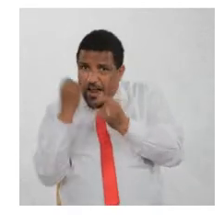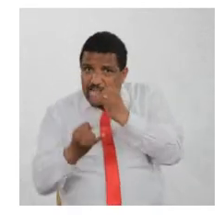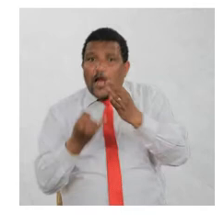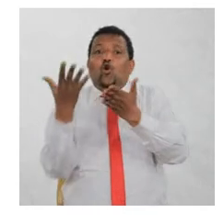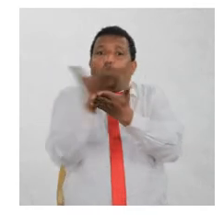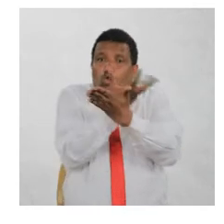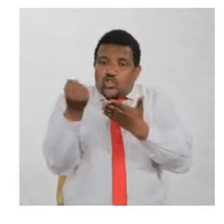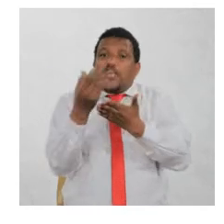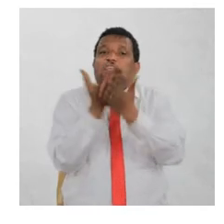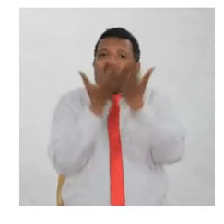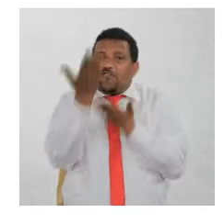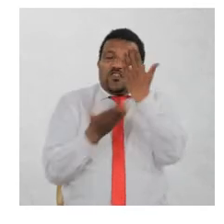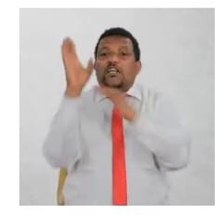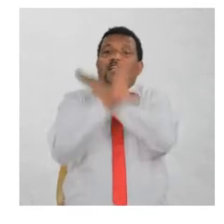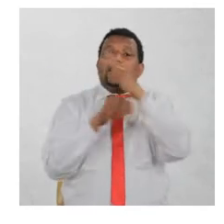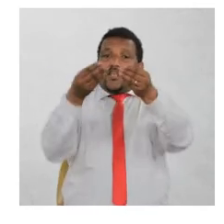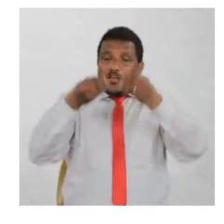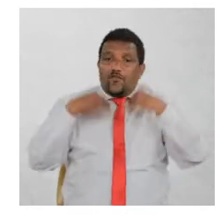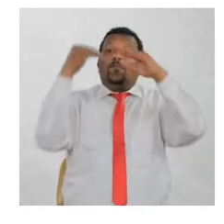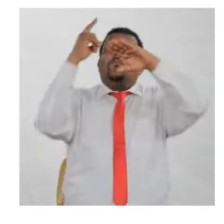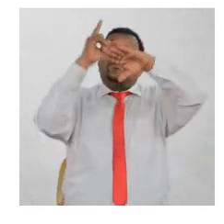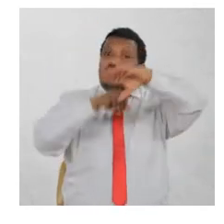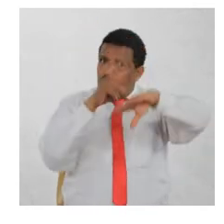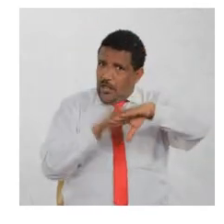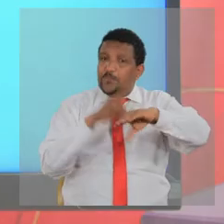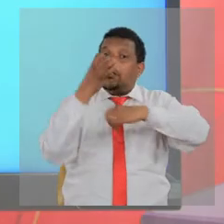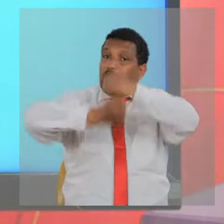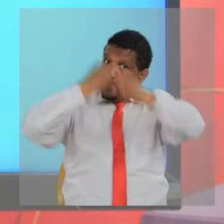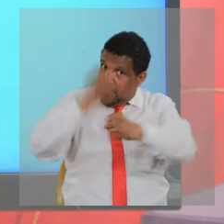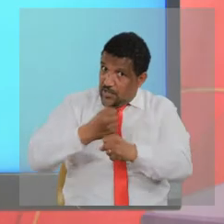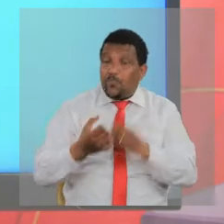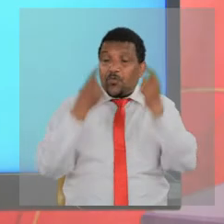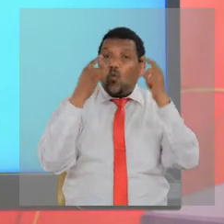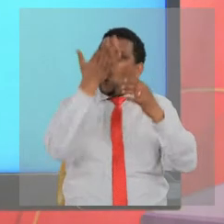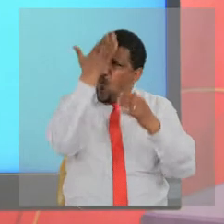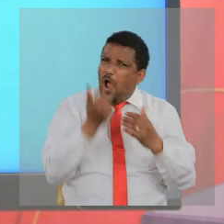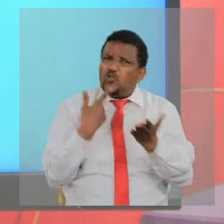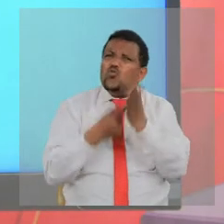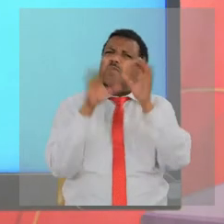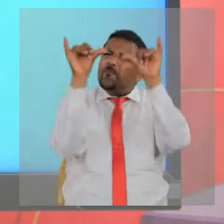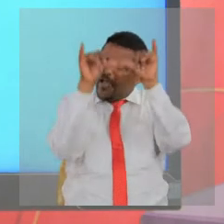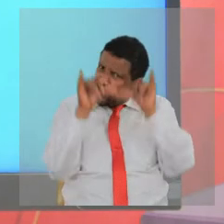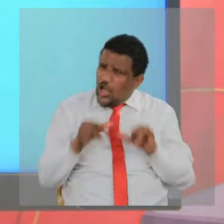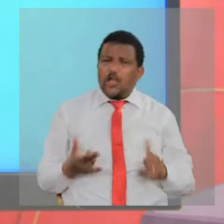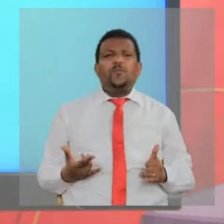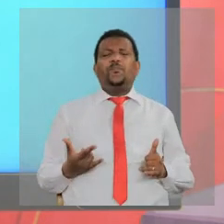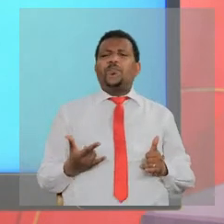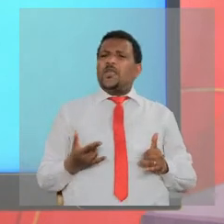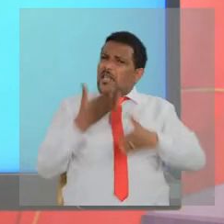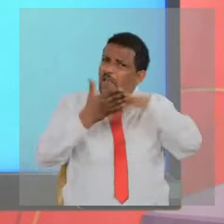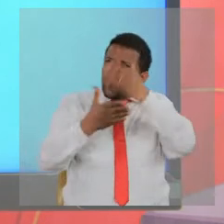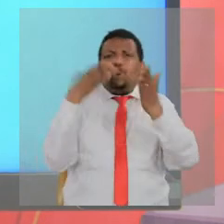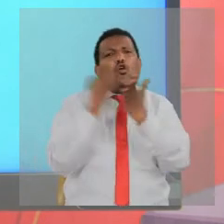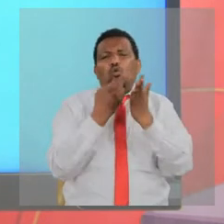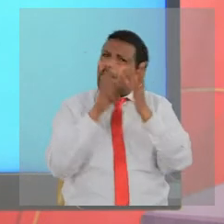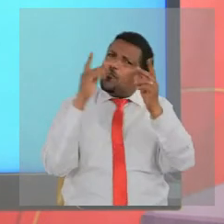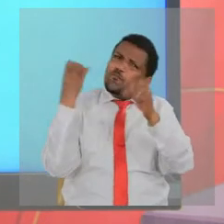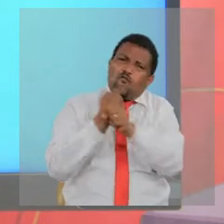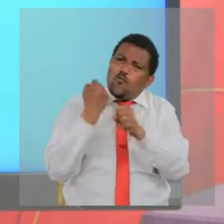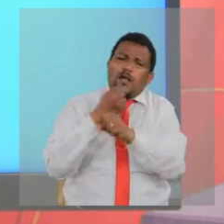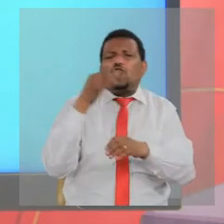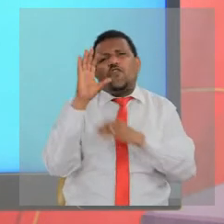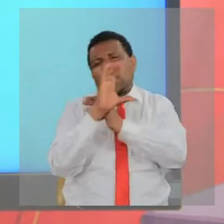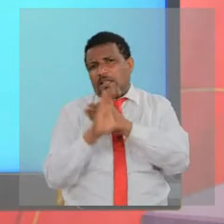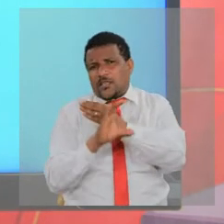a country in a given period of time, usually a year. Why do we measure the level of economic performance of